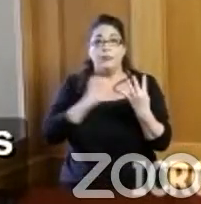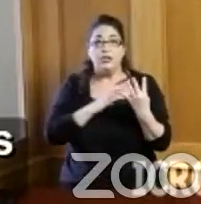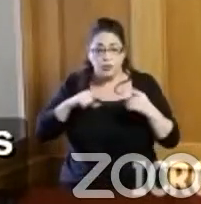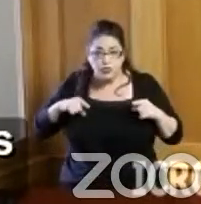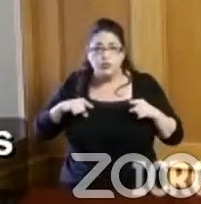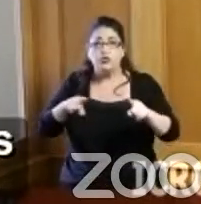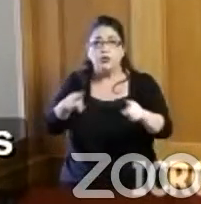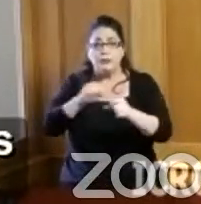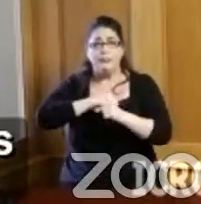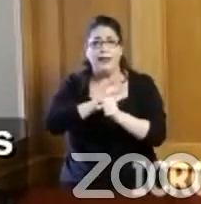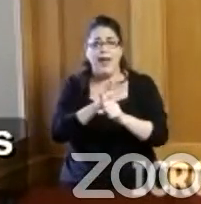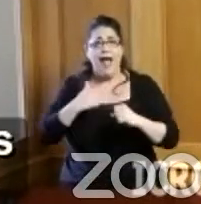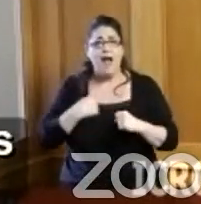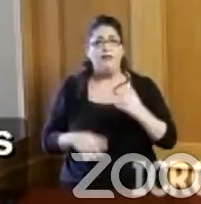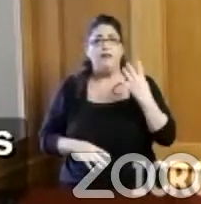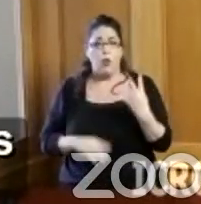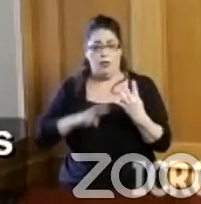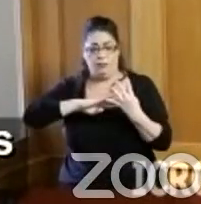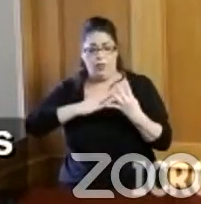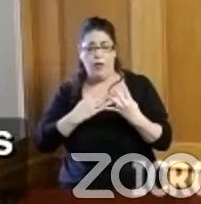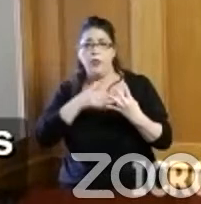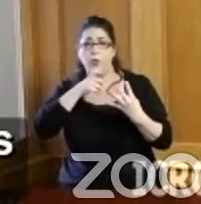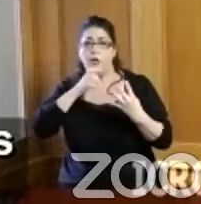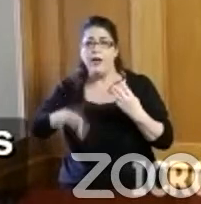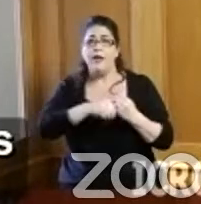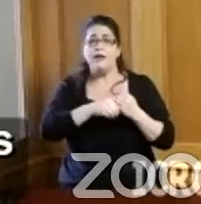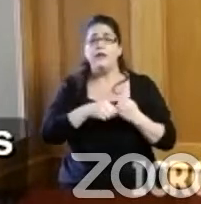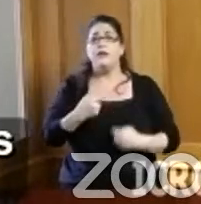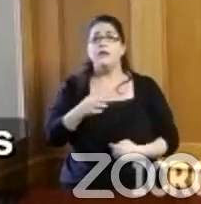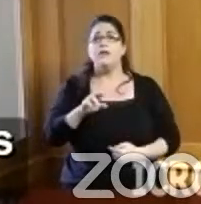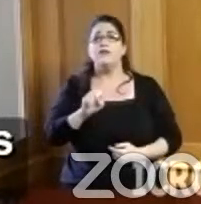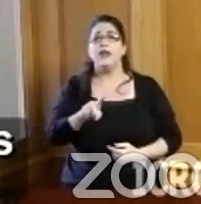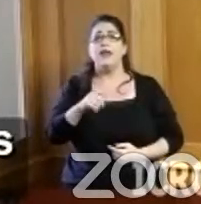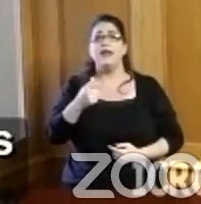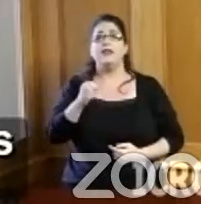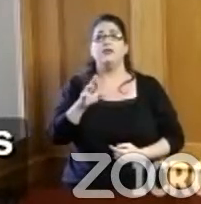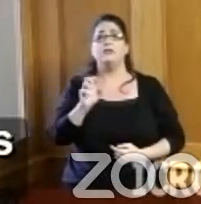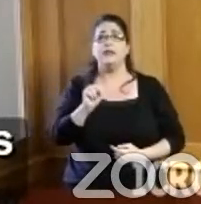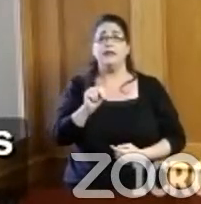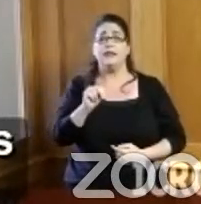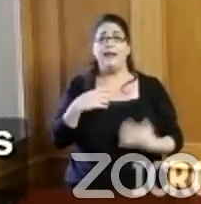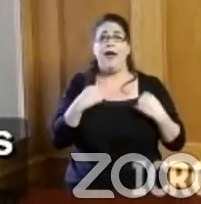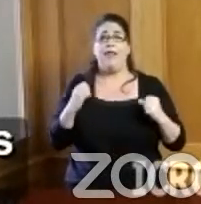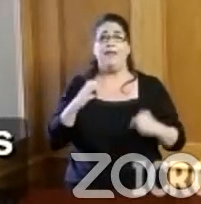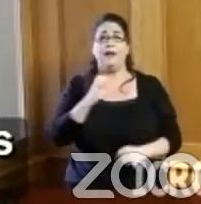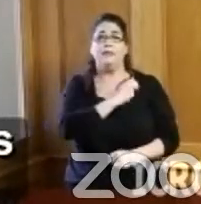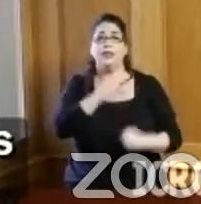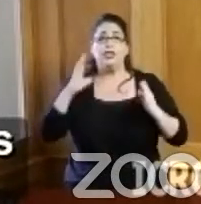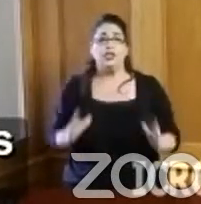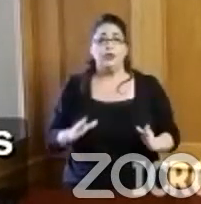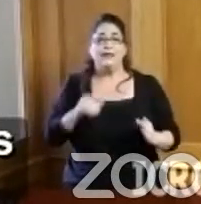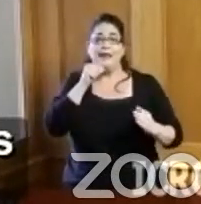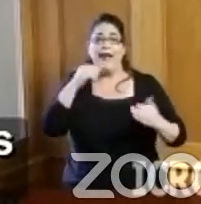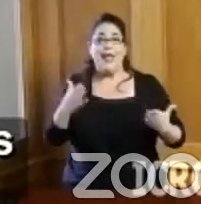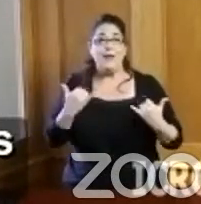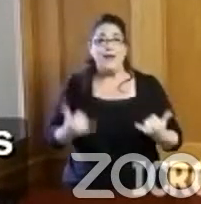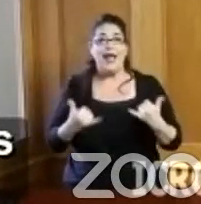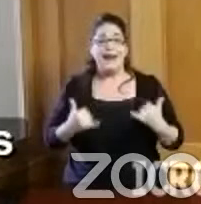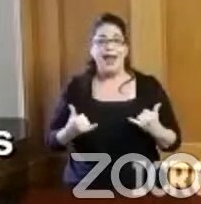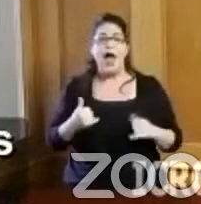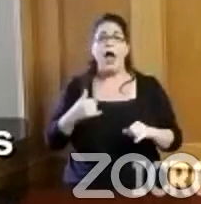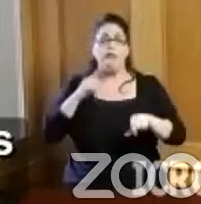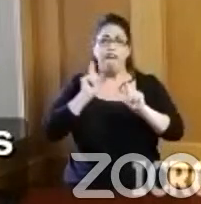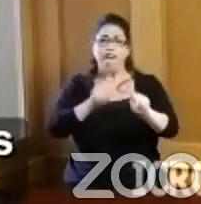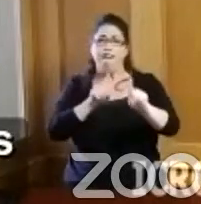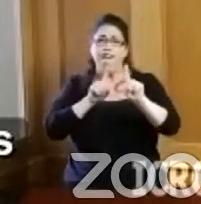pandemic. And our fourth commissioner was Commissioner Greg Kesterman. I don't know if he's here right now. He's our health commissioner. And he was